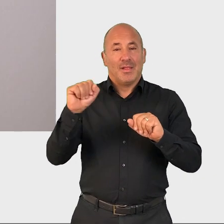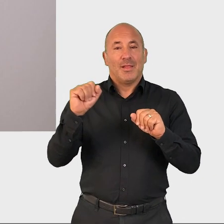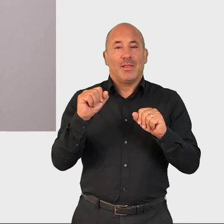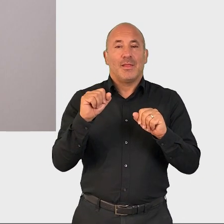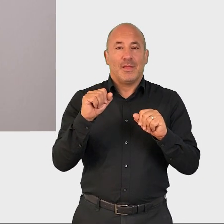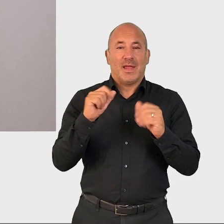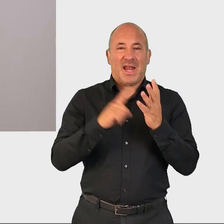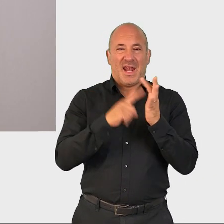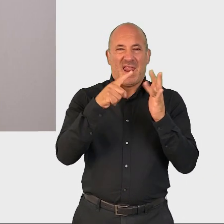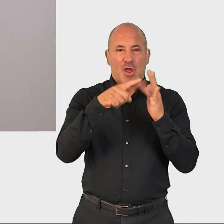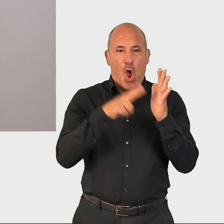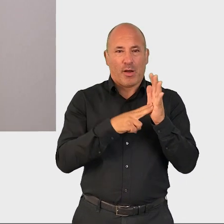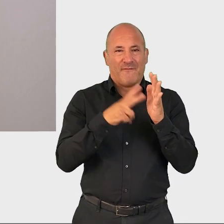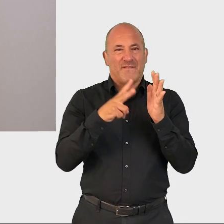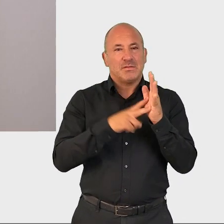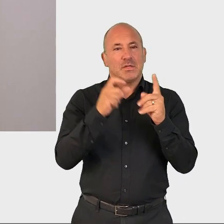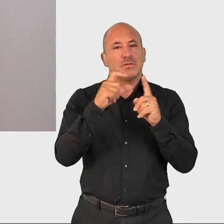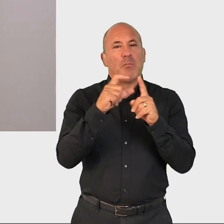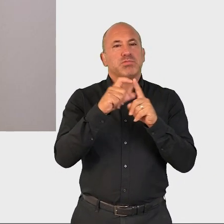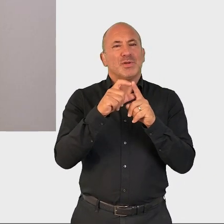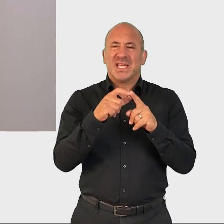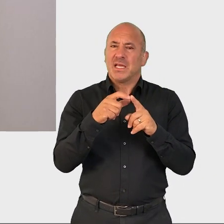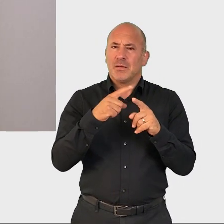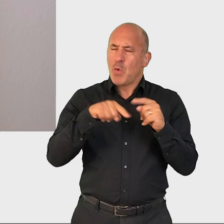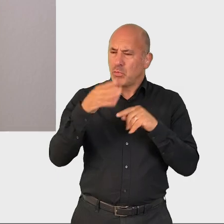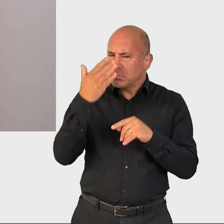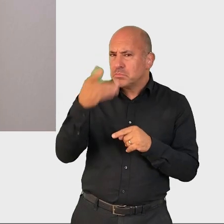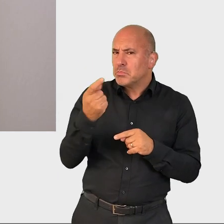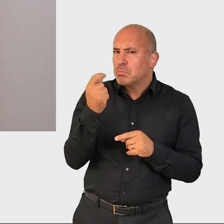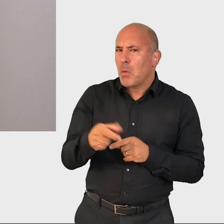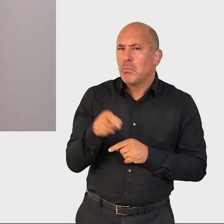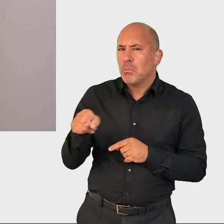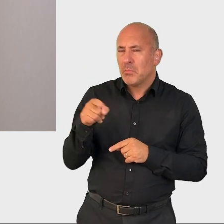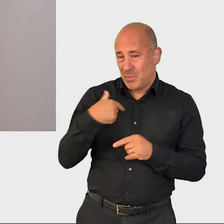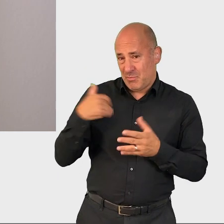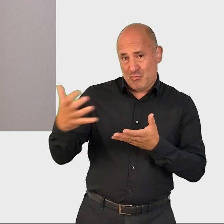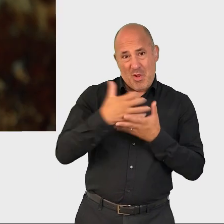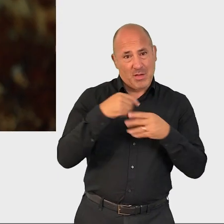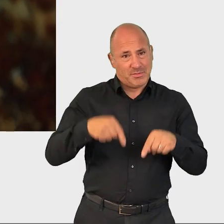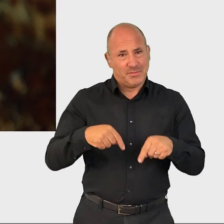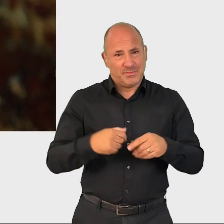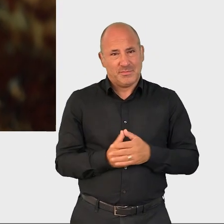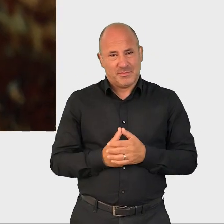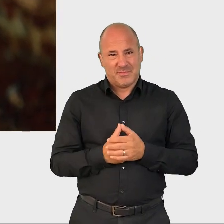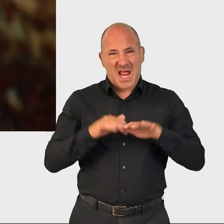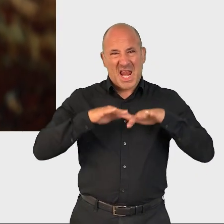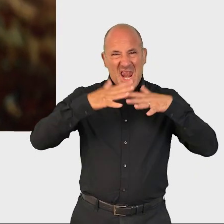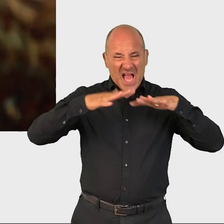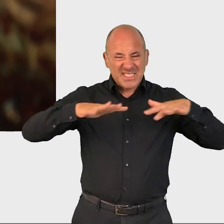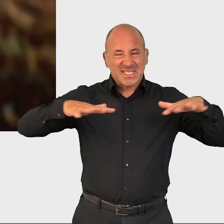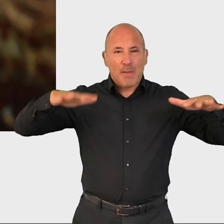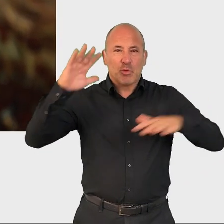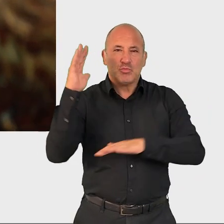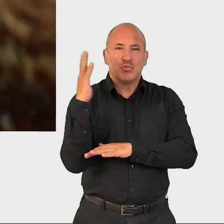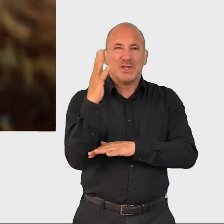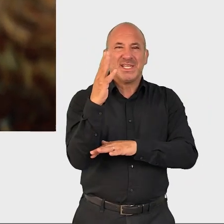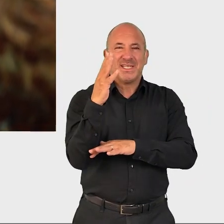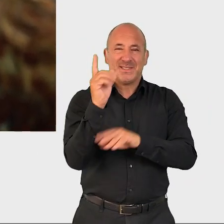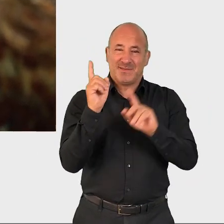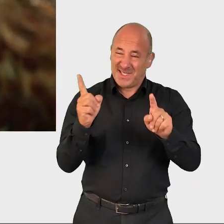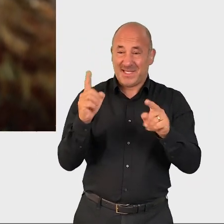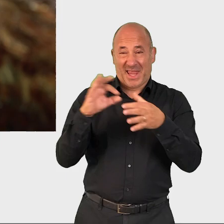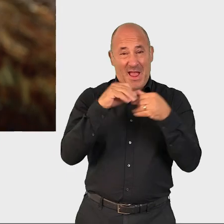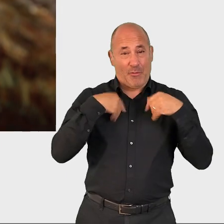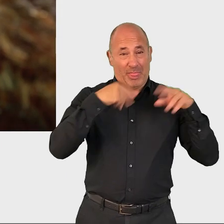by a lesser-known artist collected by Bose, Léon Victor Dupré. Landscape with Trees encapsulates